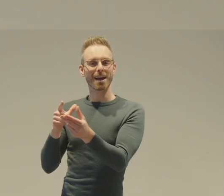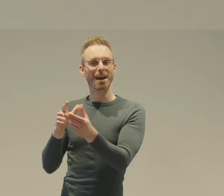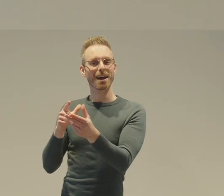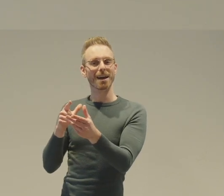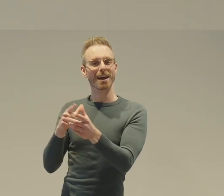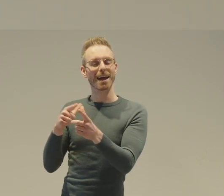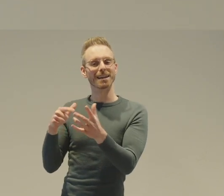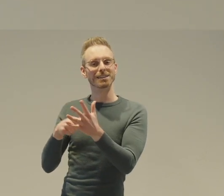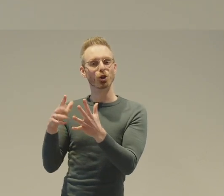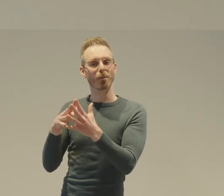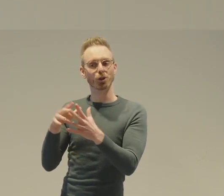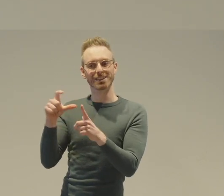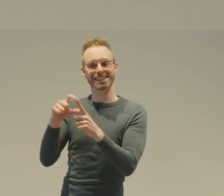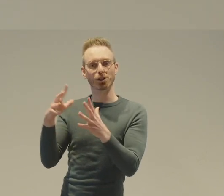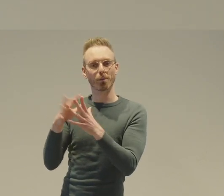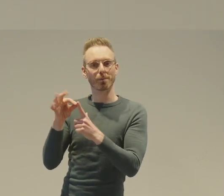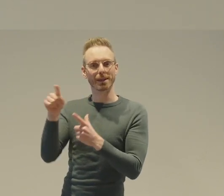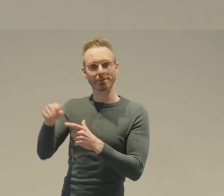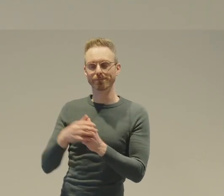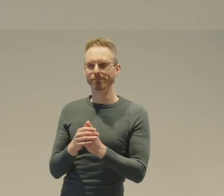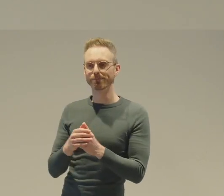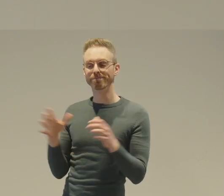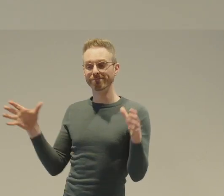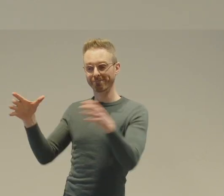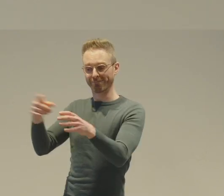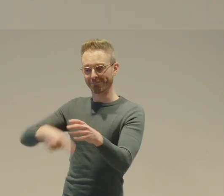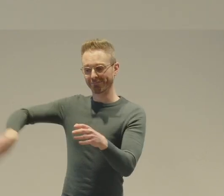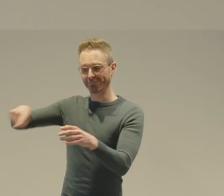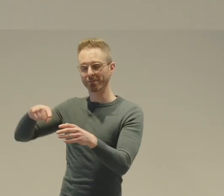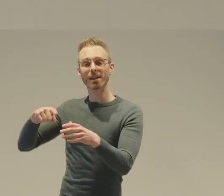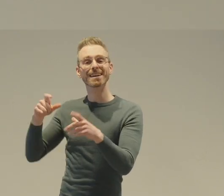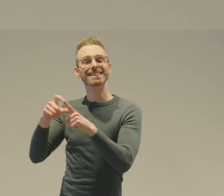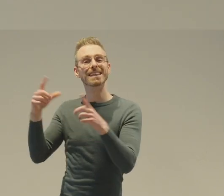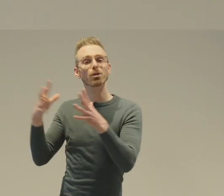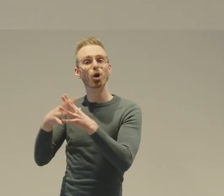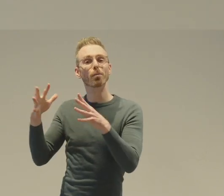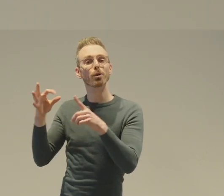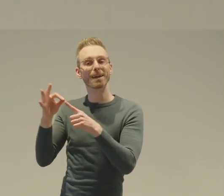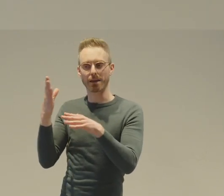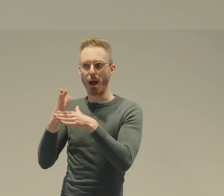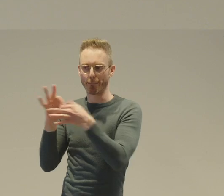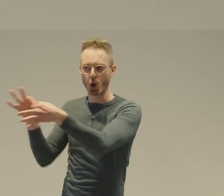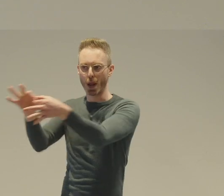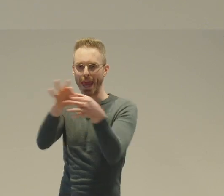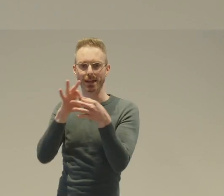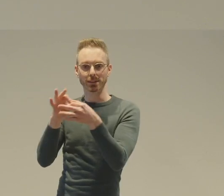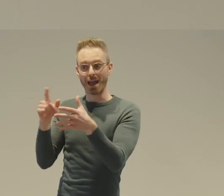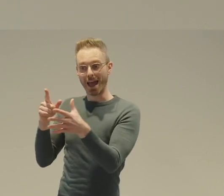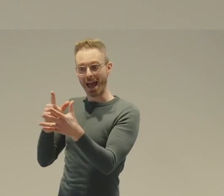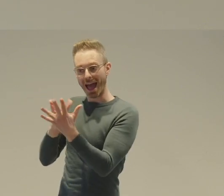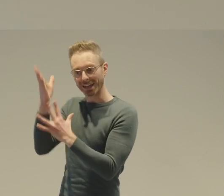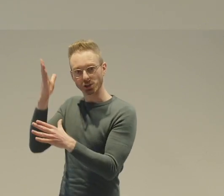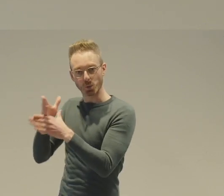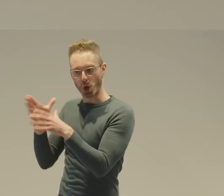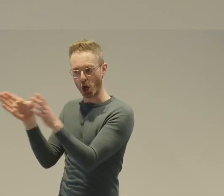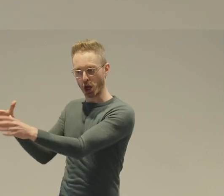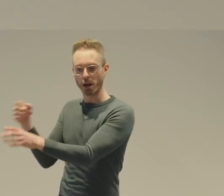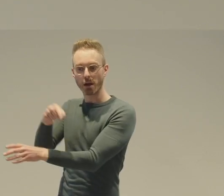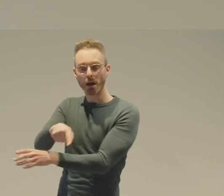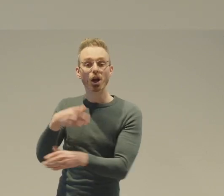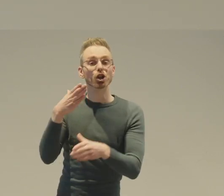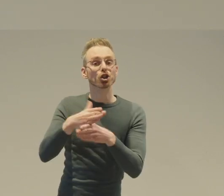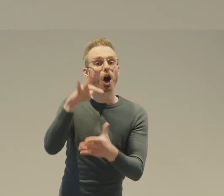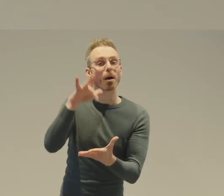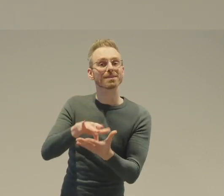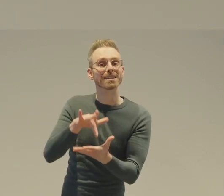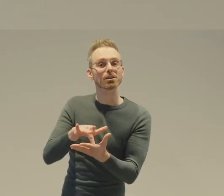So the person in the job centre who looks after benefits can potentially see if an access to work claim has been